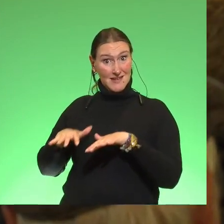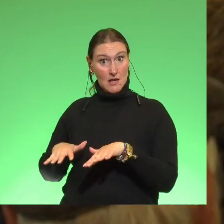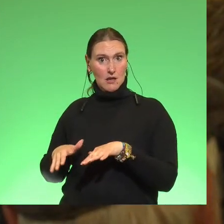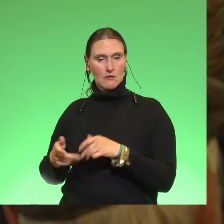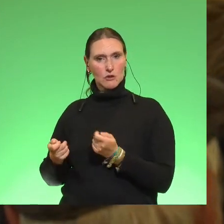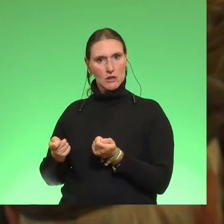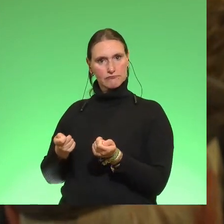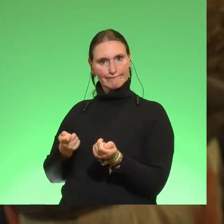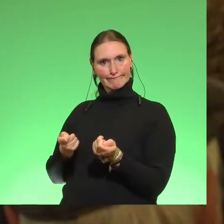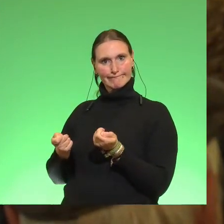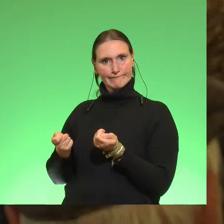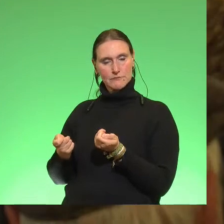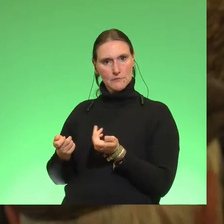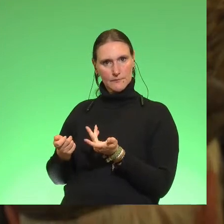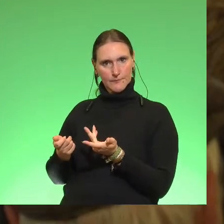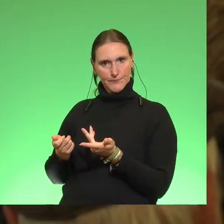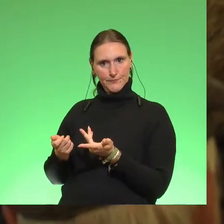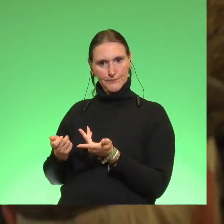of like